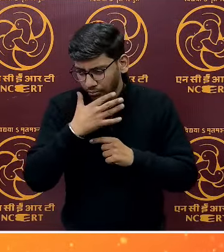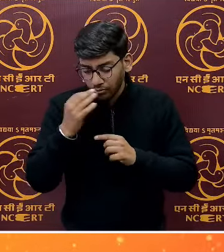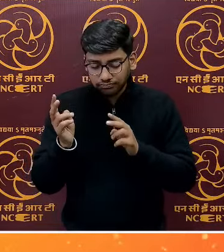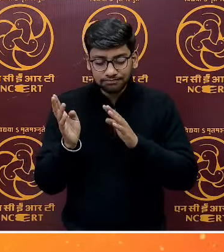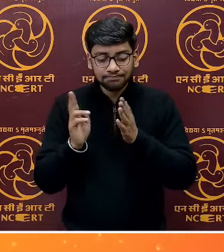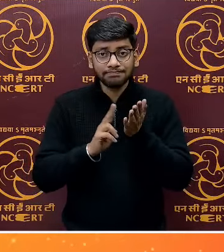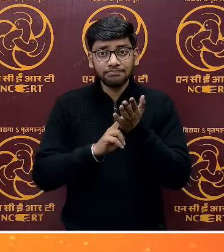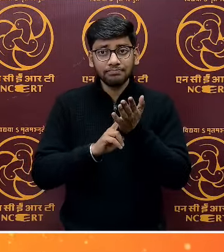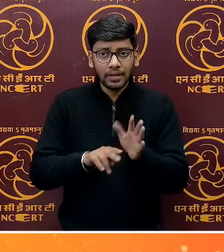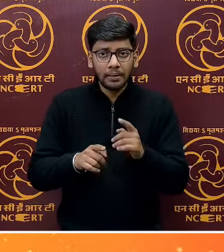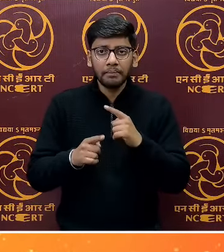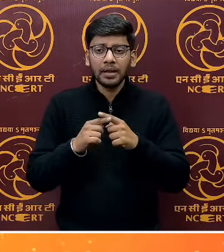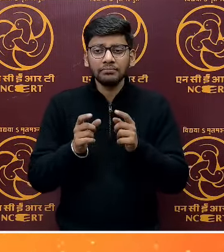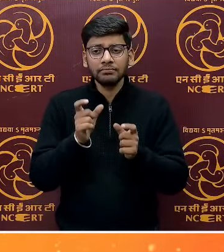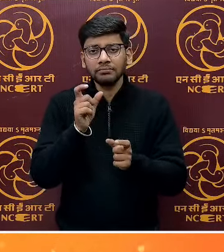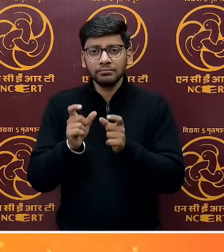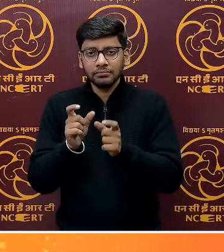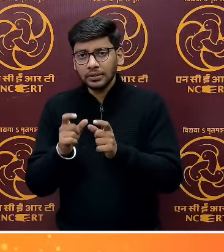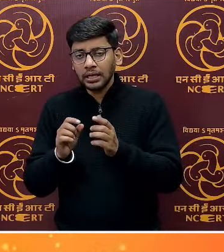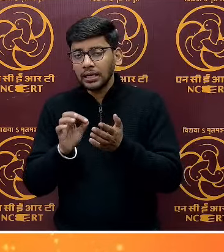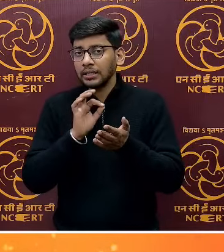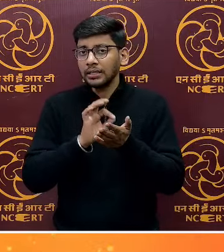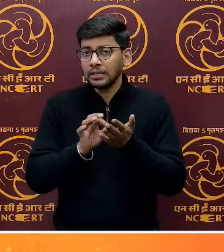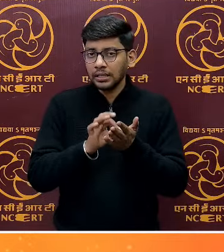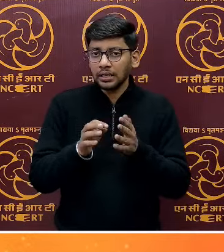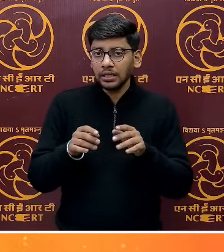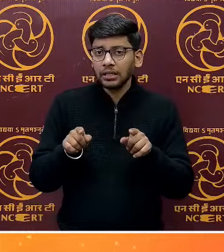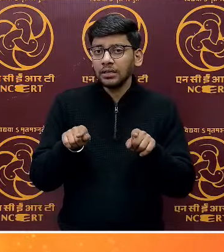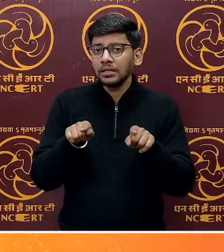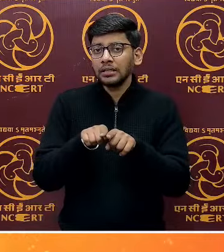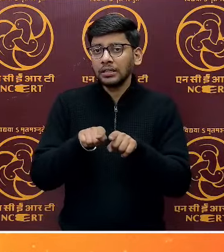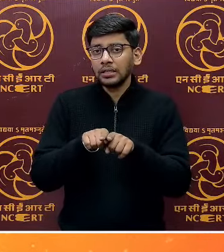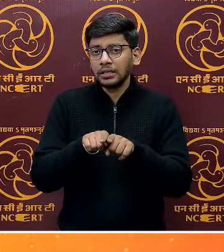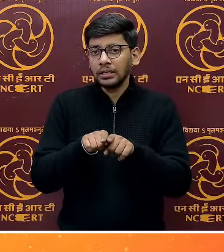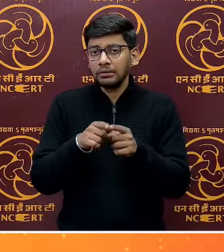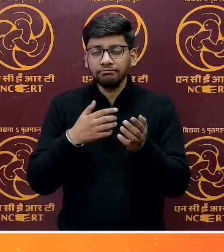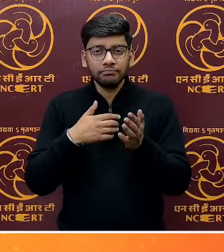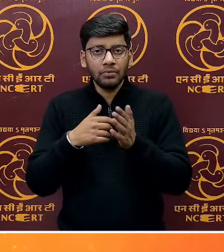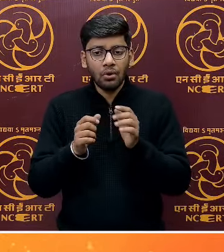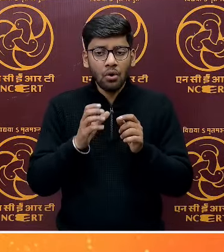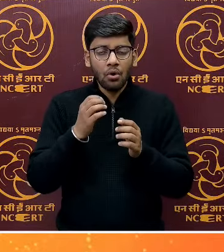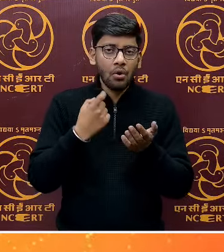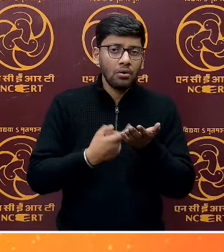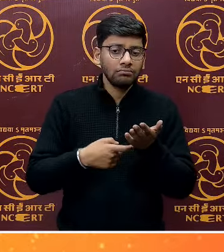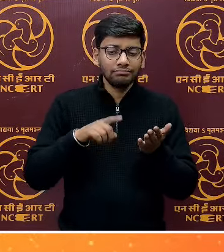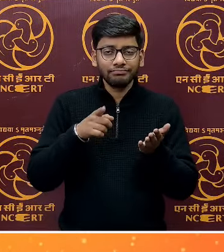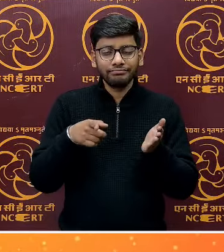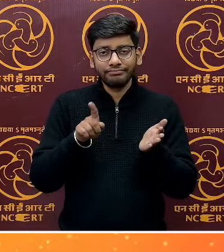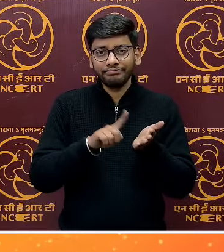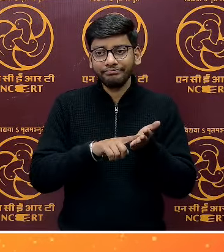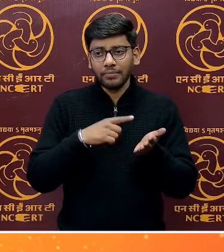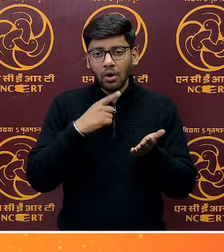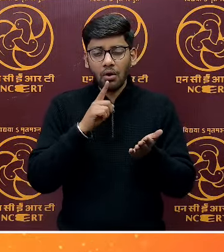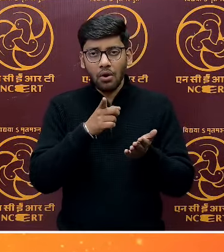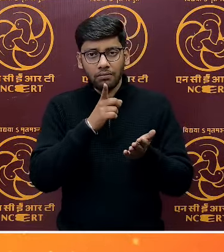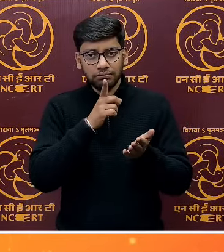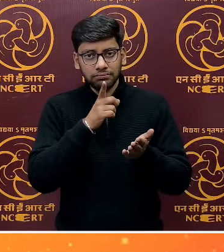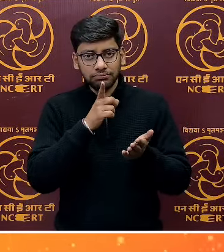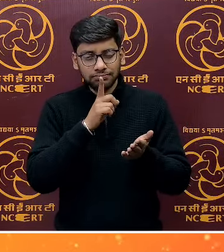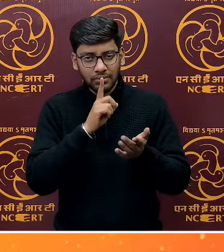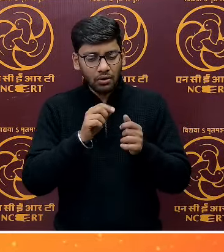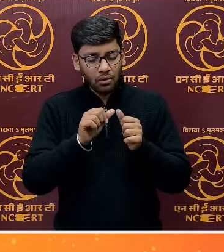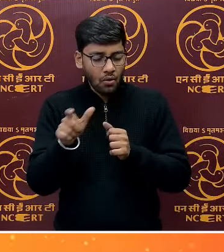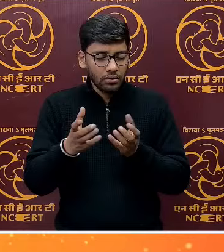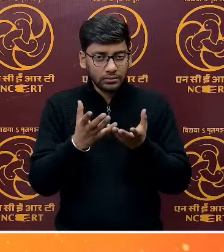so on. And looking right down turns familiar chaotic world into ordered map-like vista. Everything